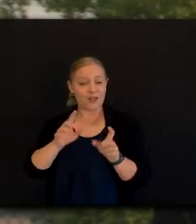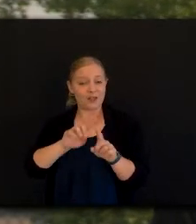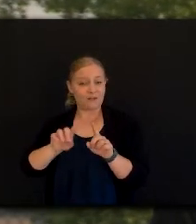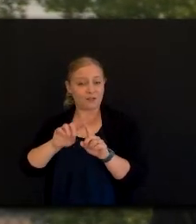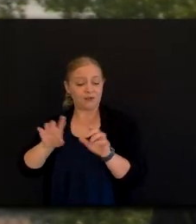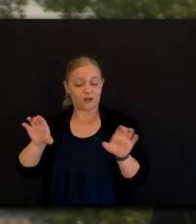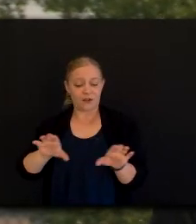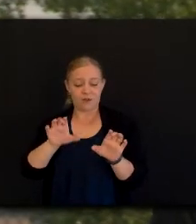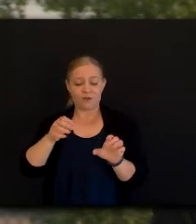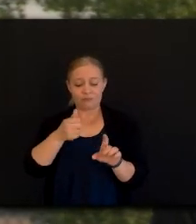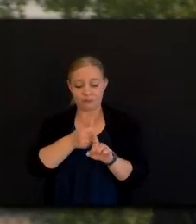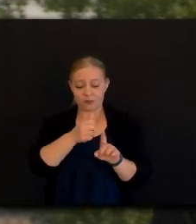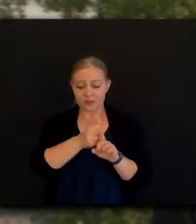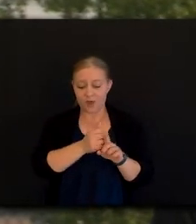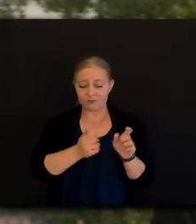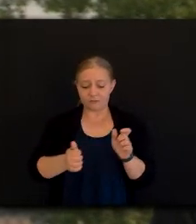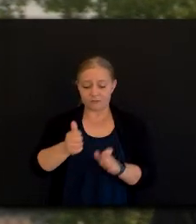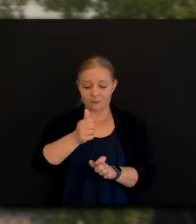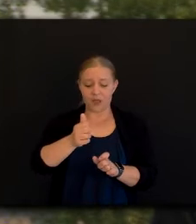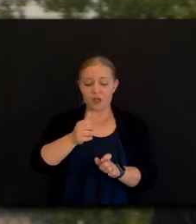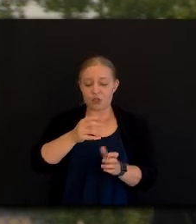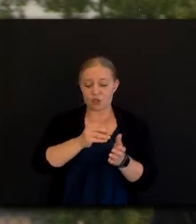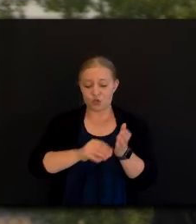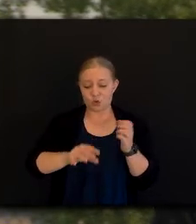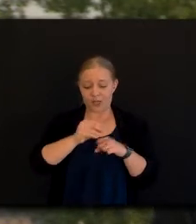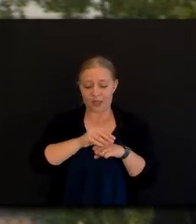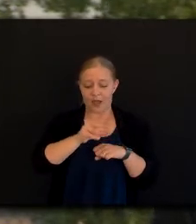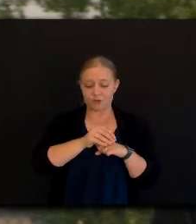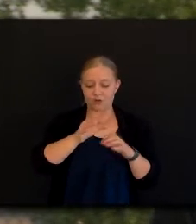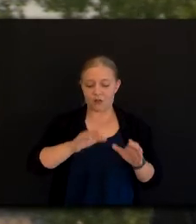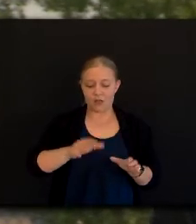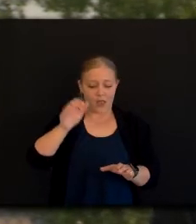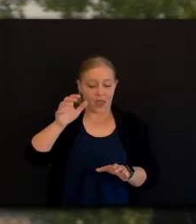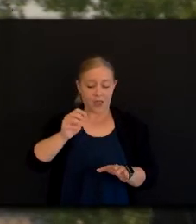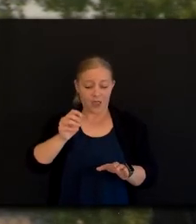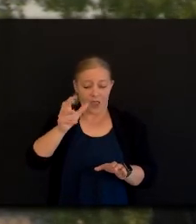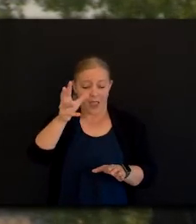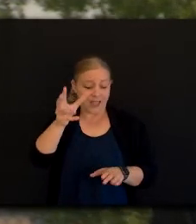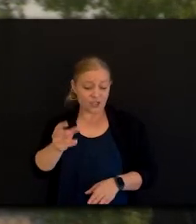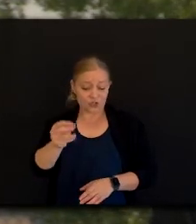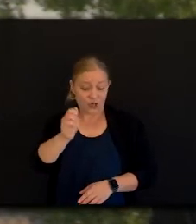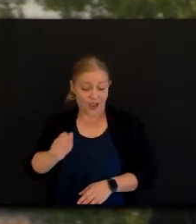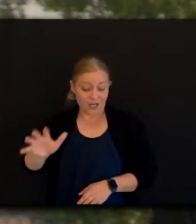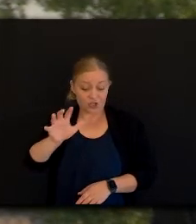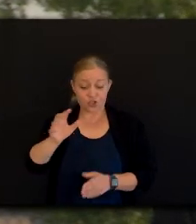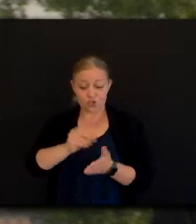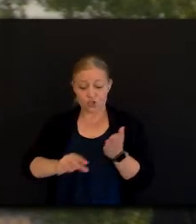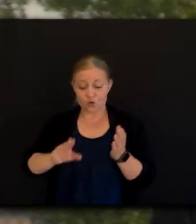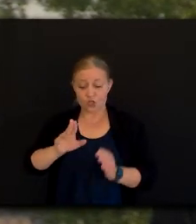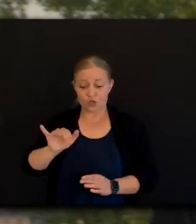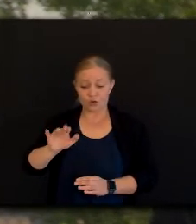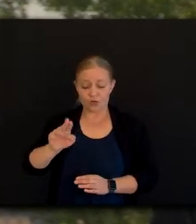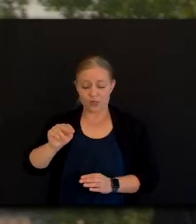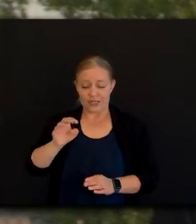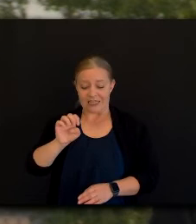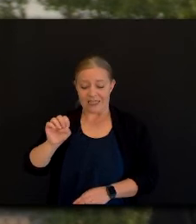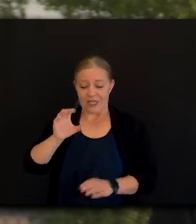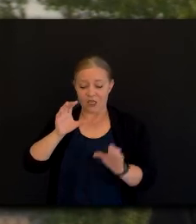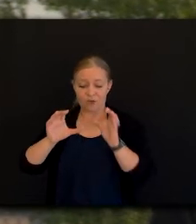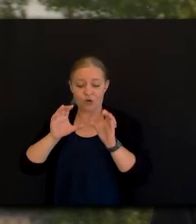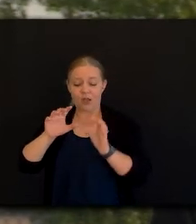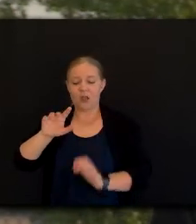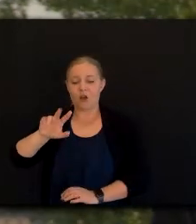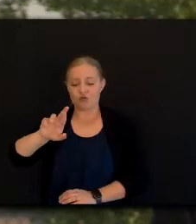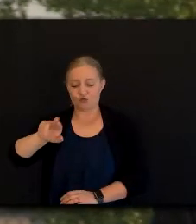as an executive, Asian Student Union, e-communications, Rho Kappa, theater, and Scholars Bowl. Kylie will attend